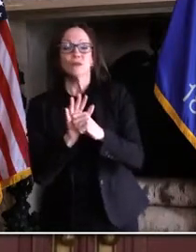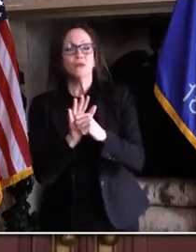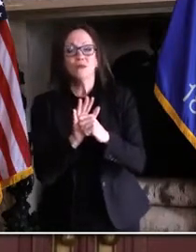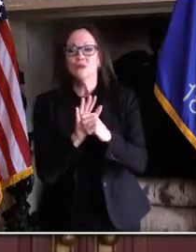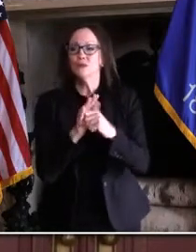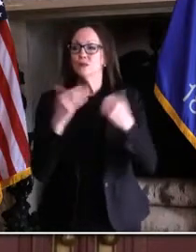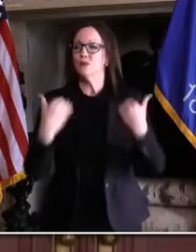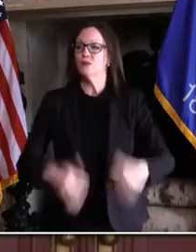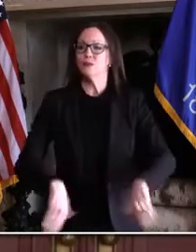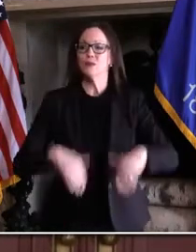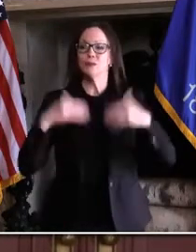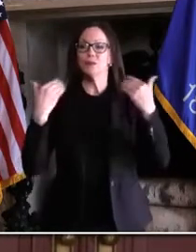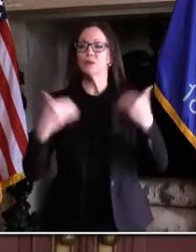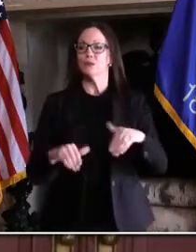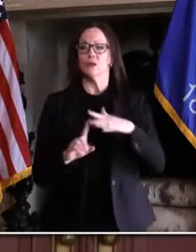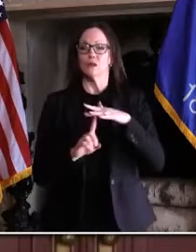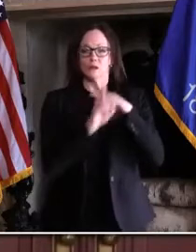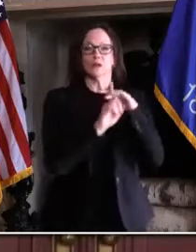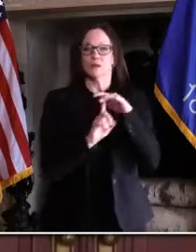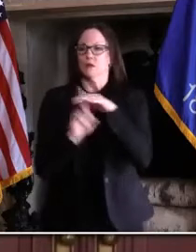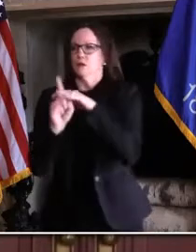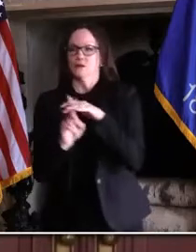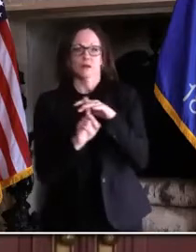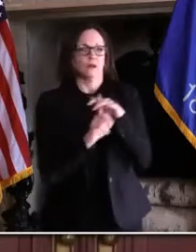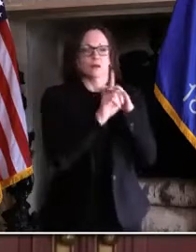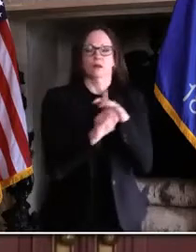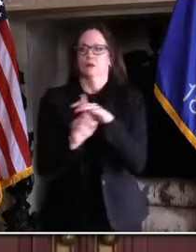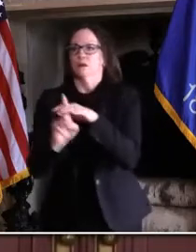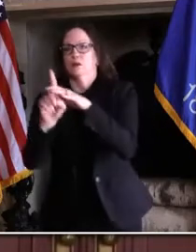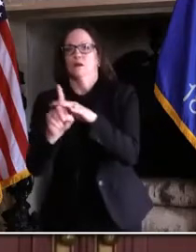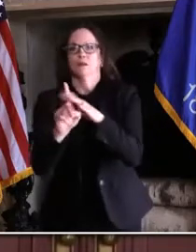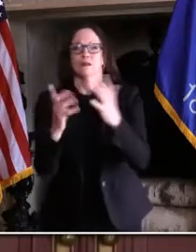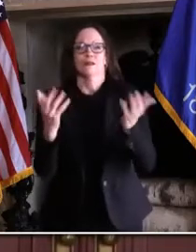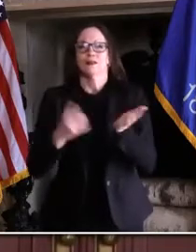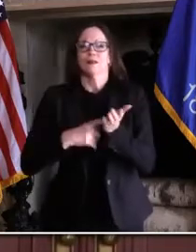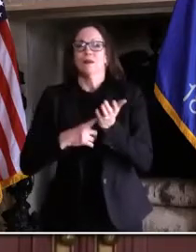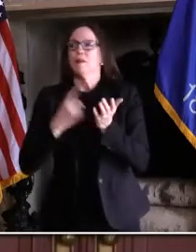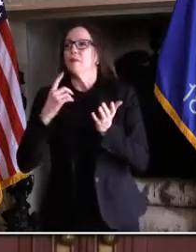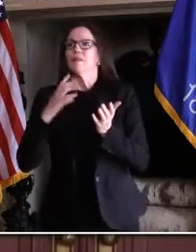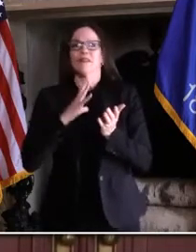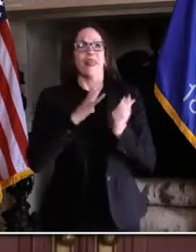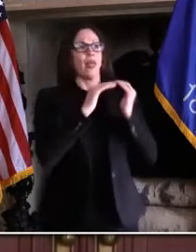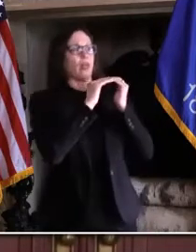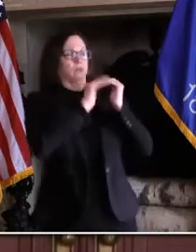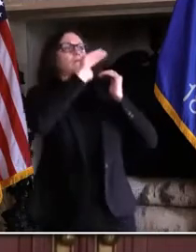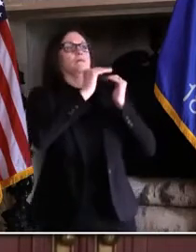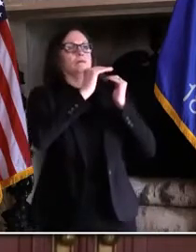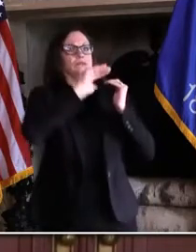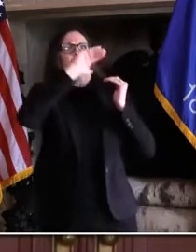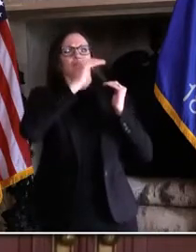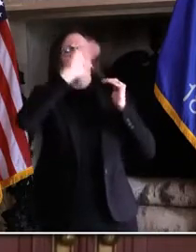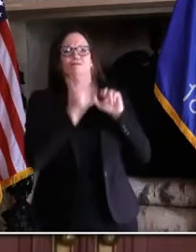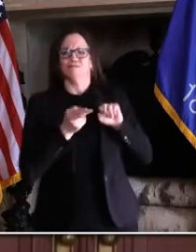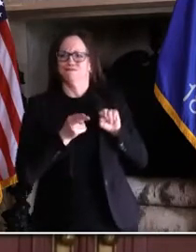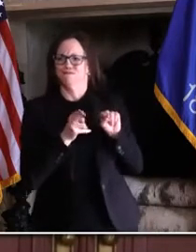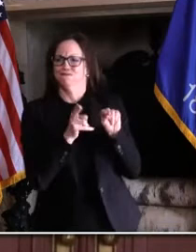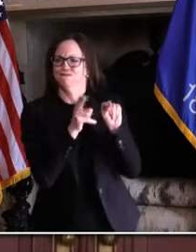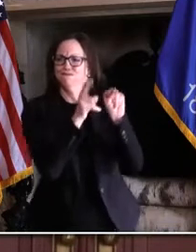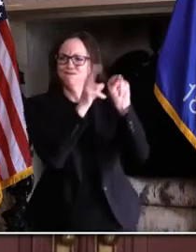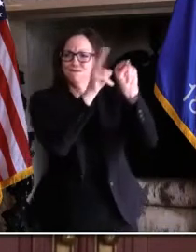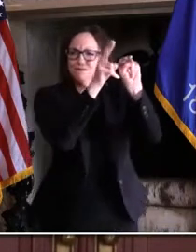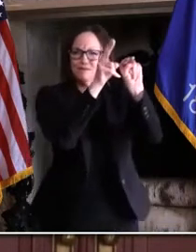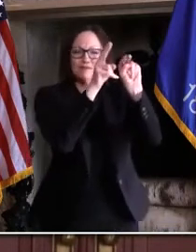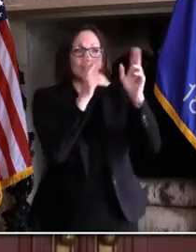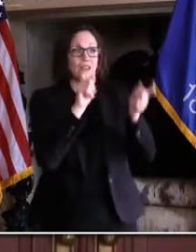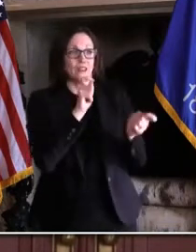the hour. That means that sometimes our responses have to change as we have more information. And if you're going